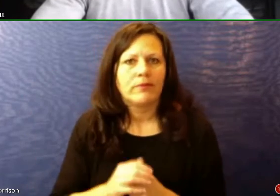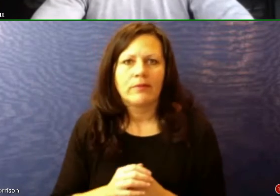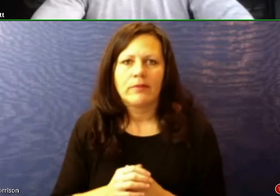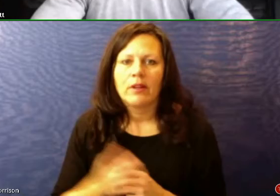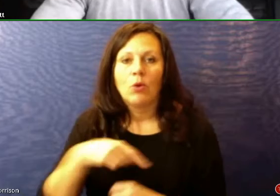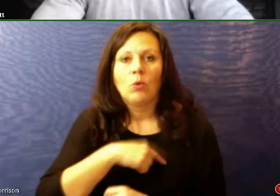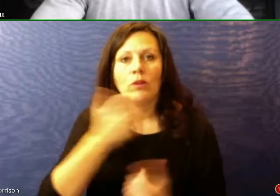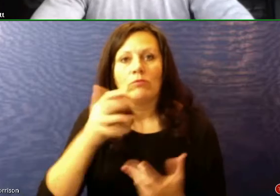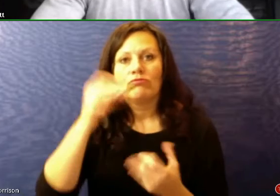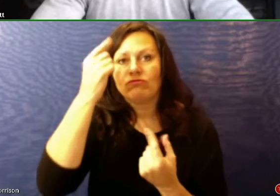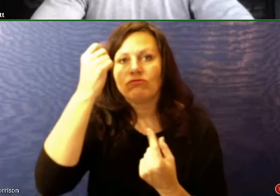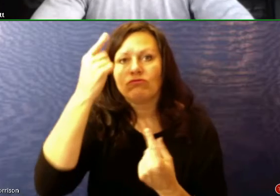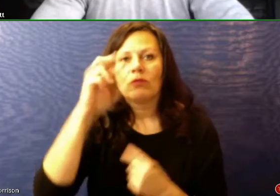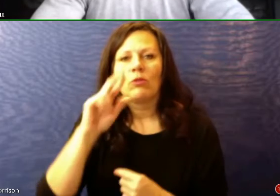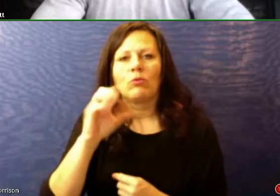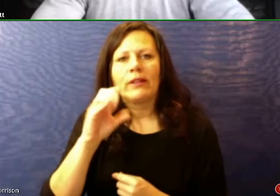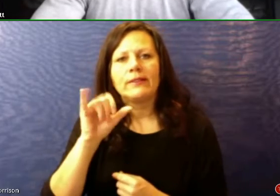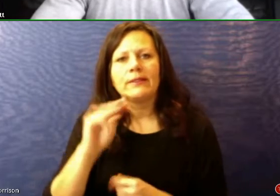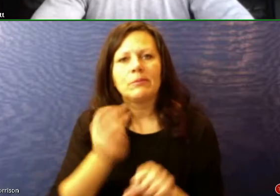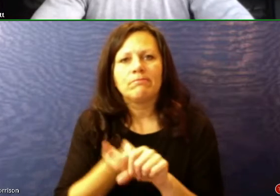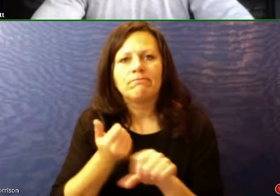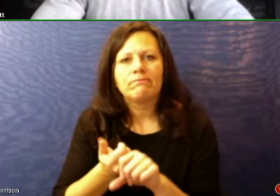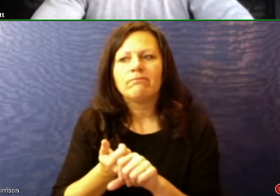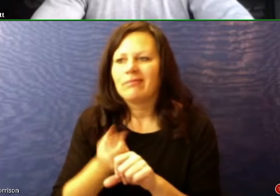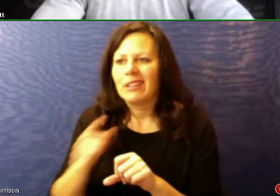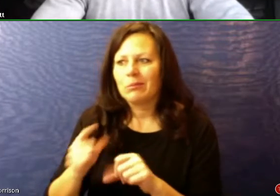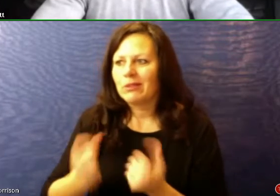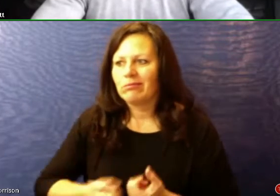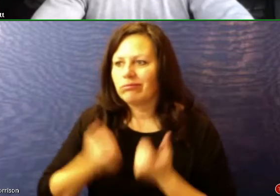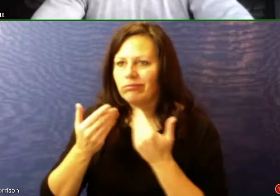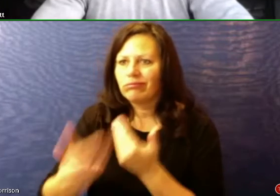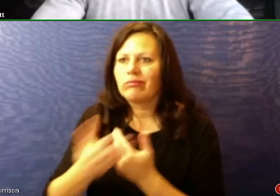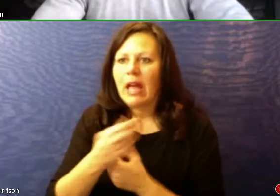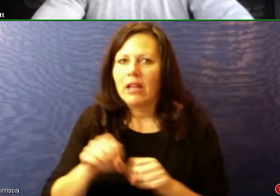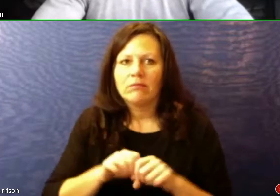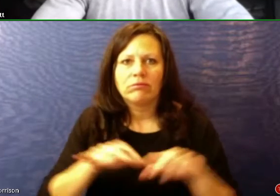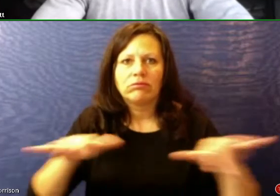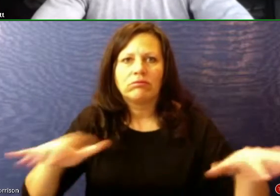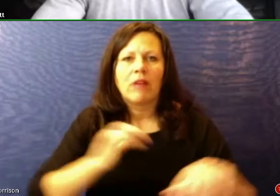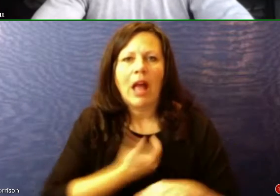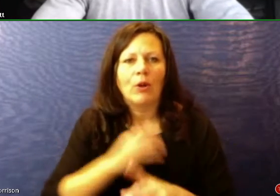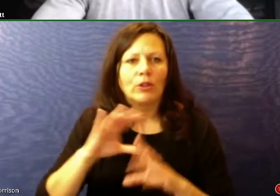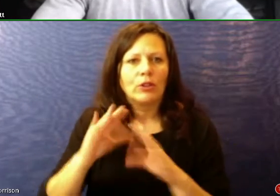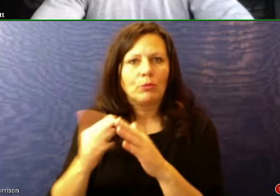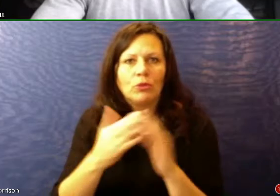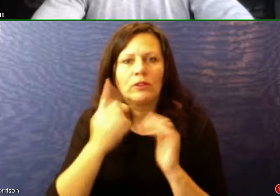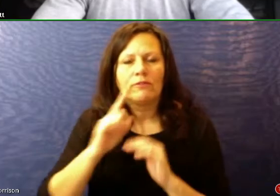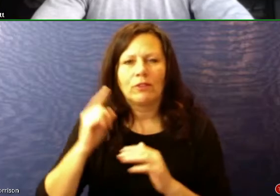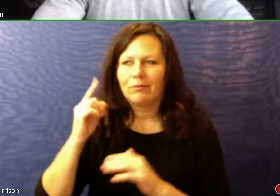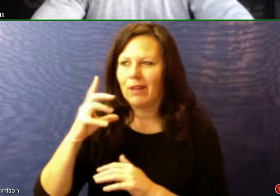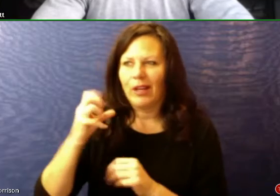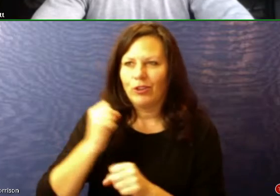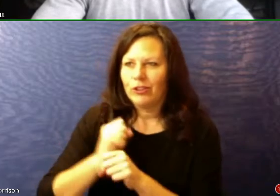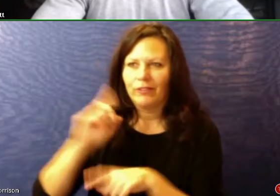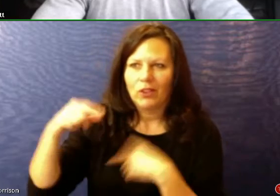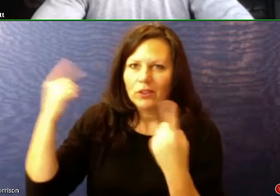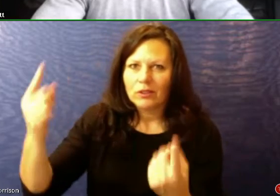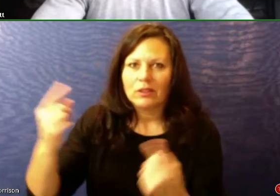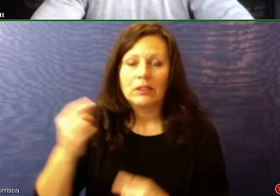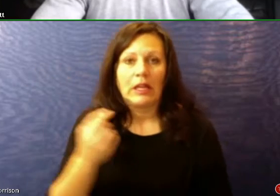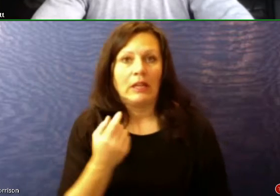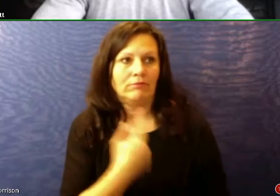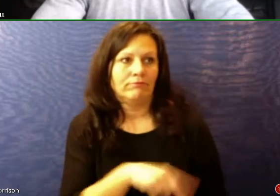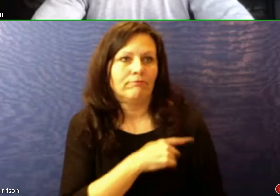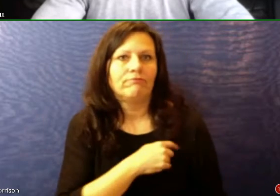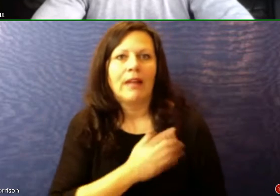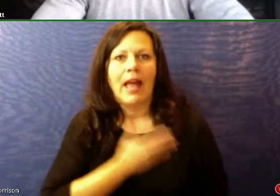that racism has existed and has permeated our communities for hundreds of years, and we're happy to be